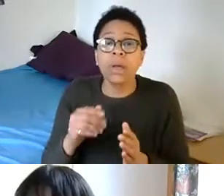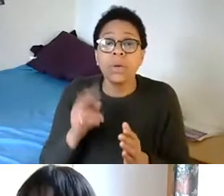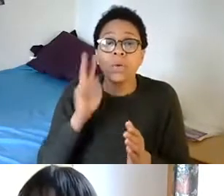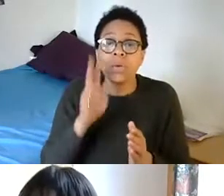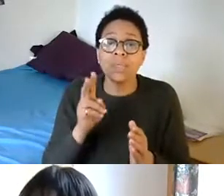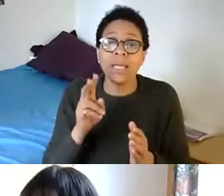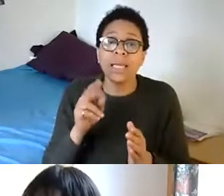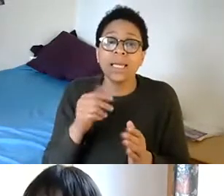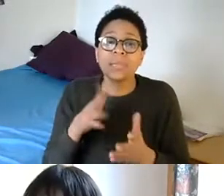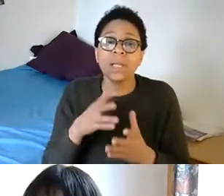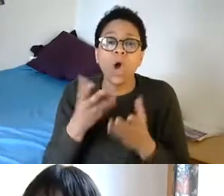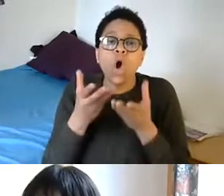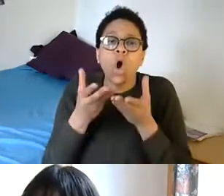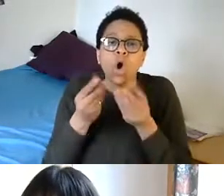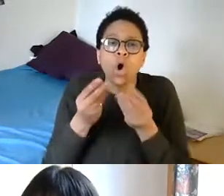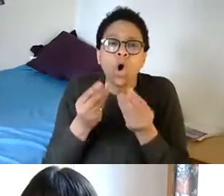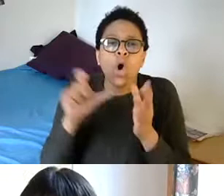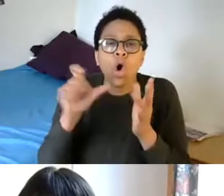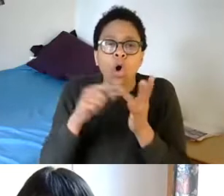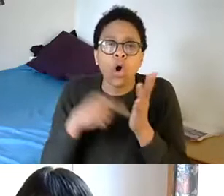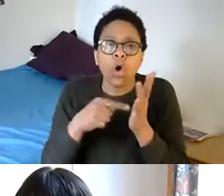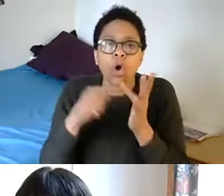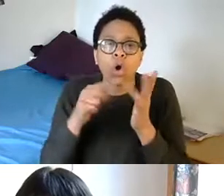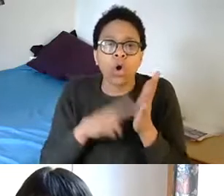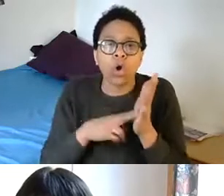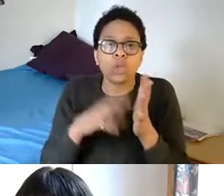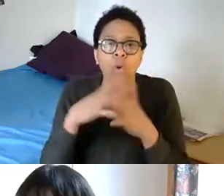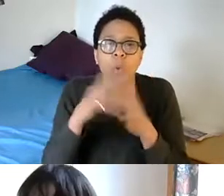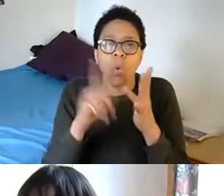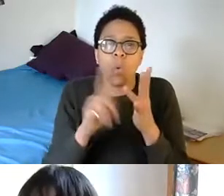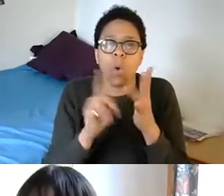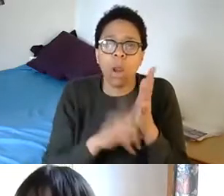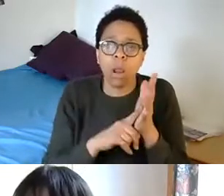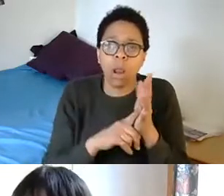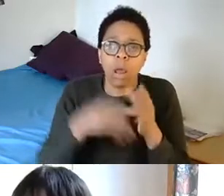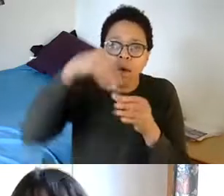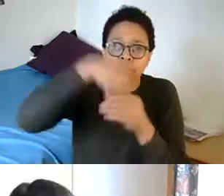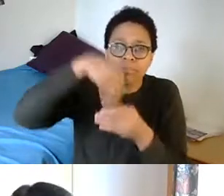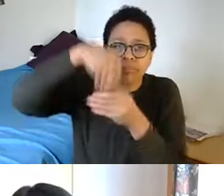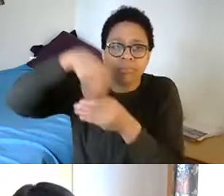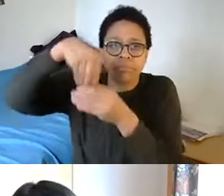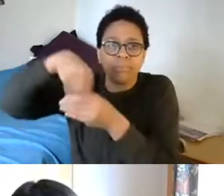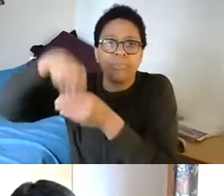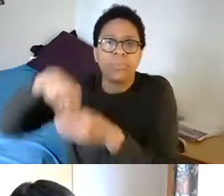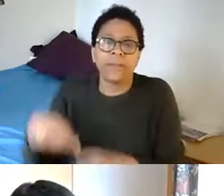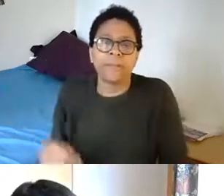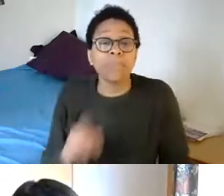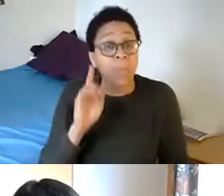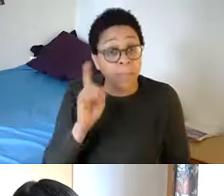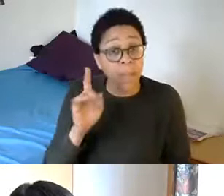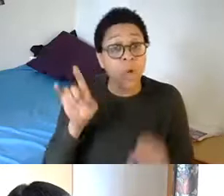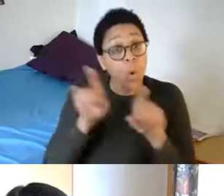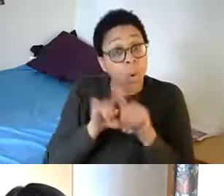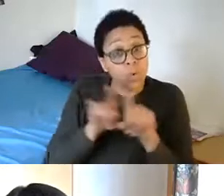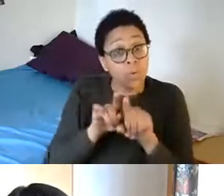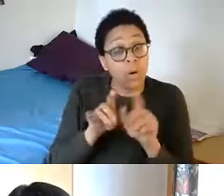well, because I bought it at the fair, he's put cotton clouds. Yeah. Wow. But also he's